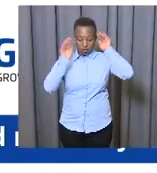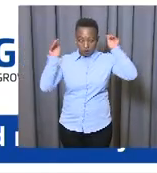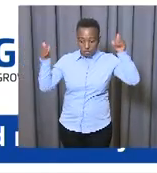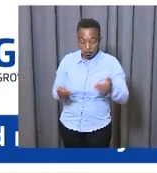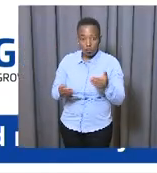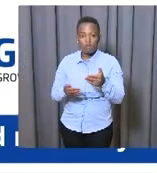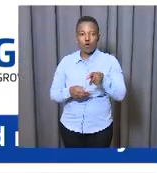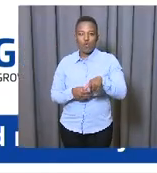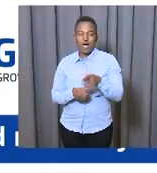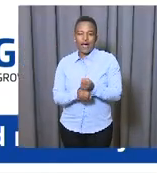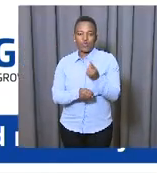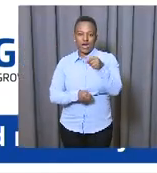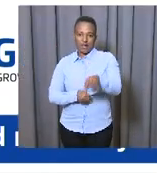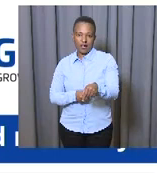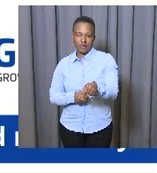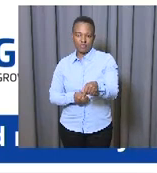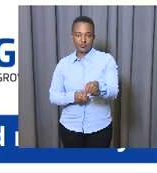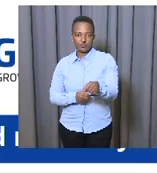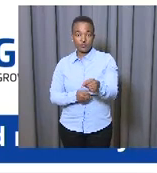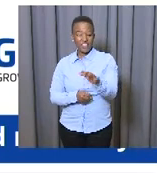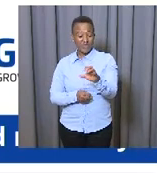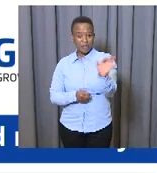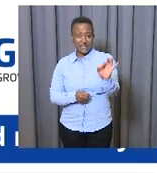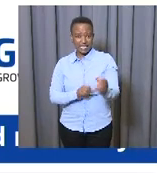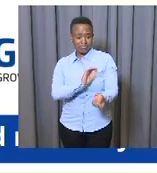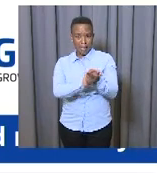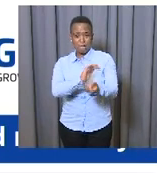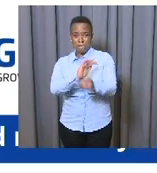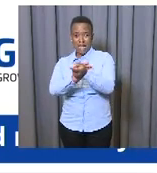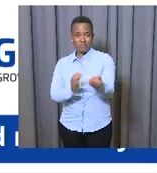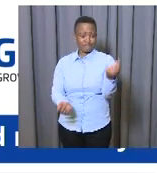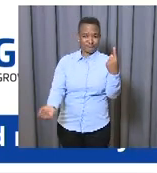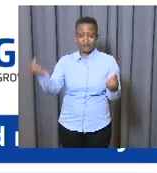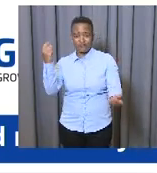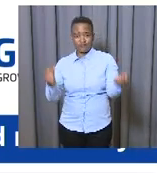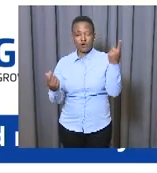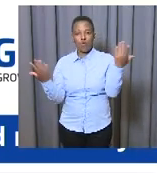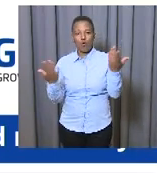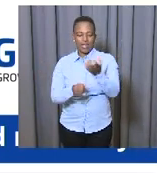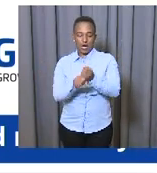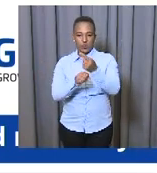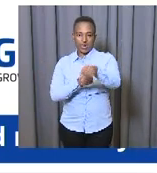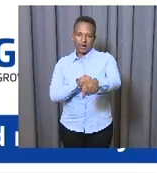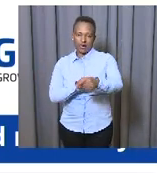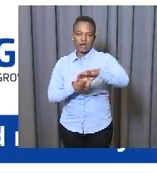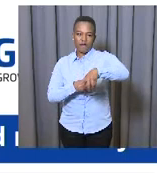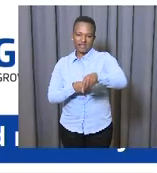principally here. More than 50% of the cases were concentrated here in our